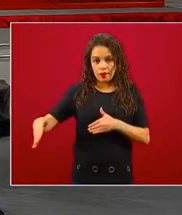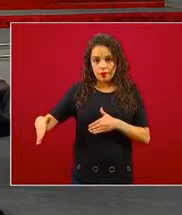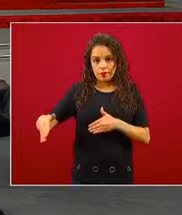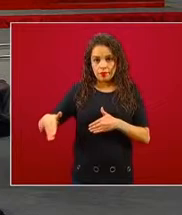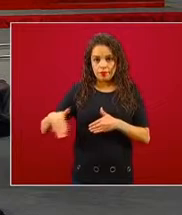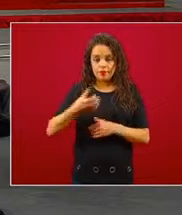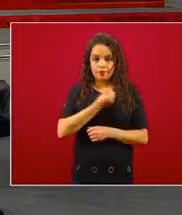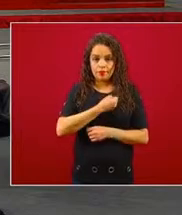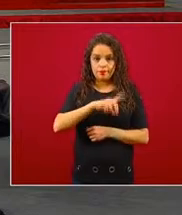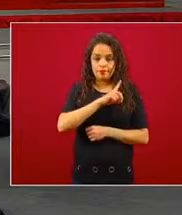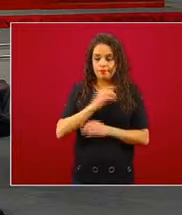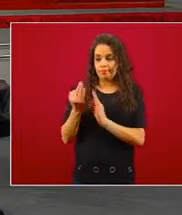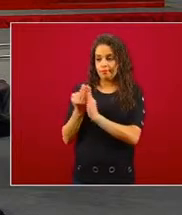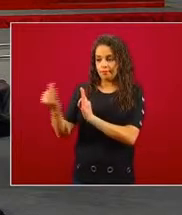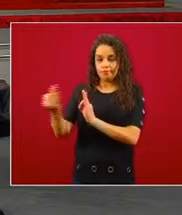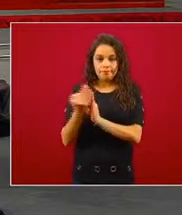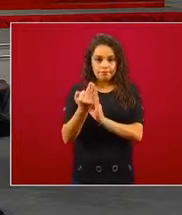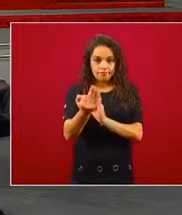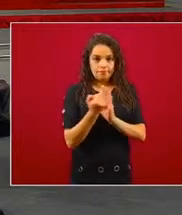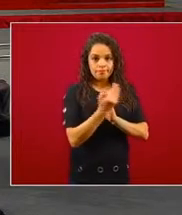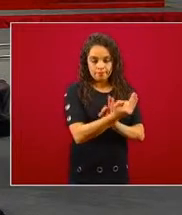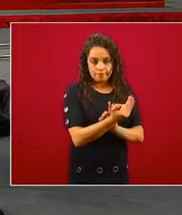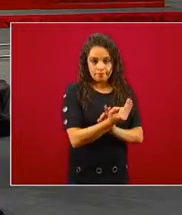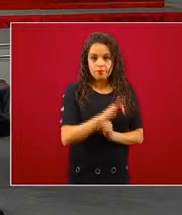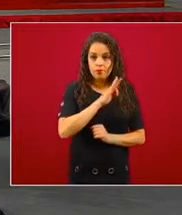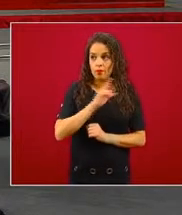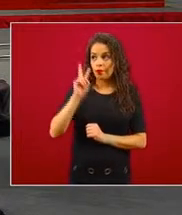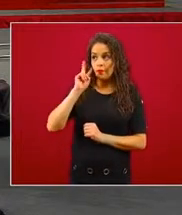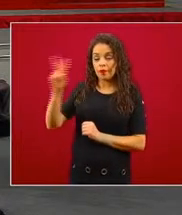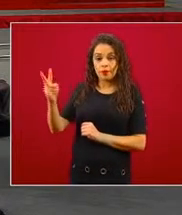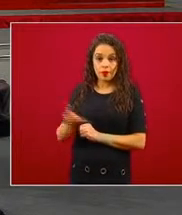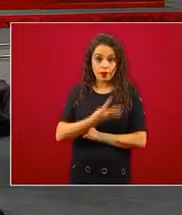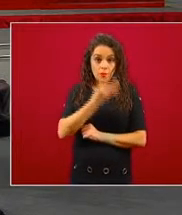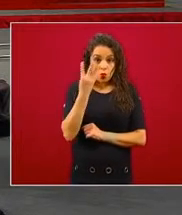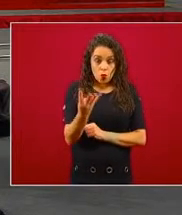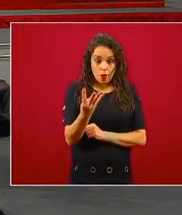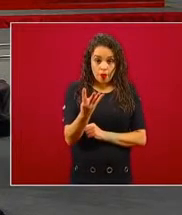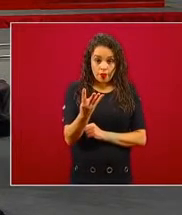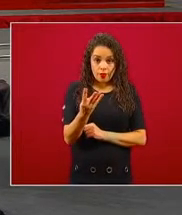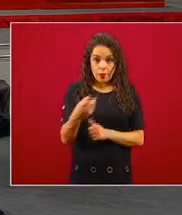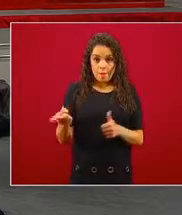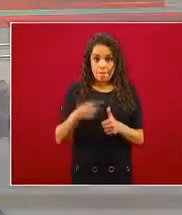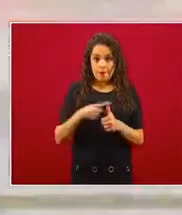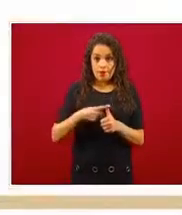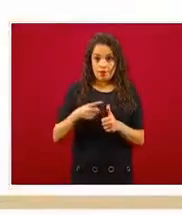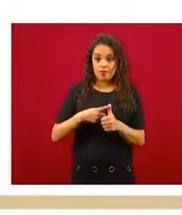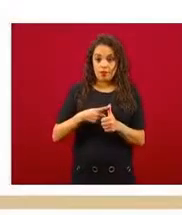of 23rd of March, which is the start of the Safe Distance campaign.